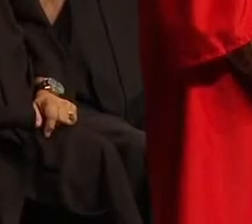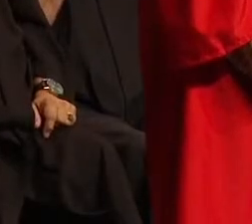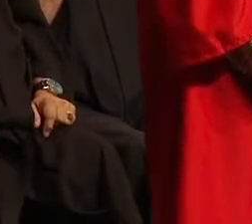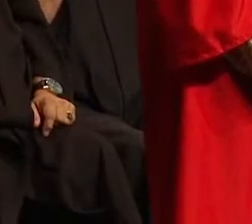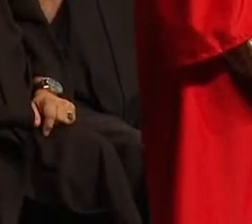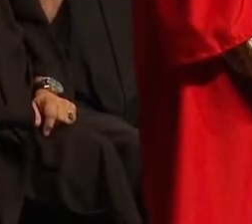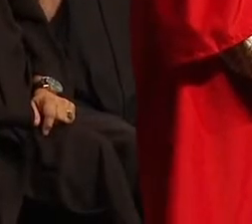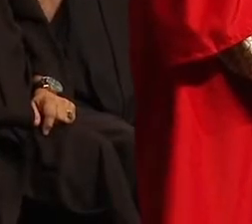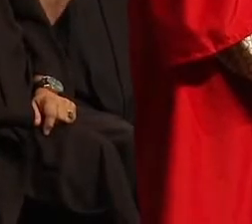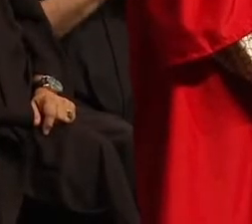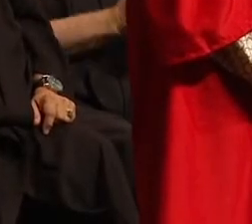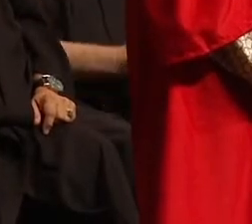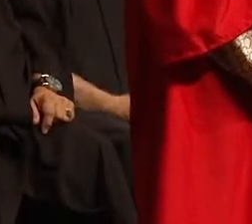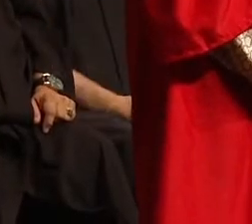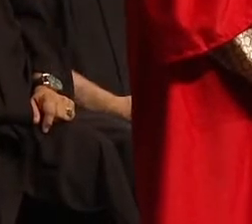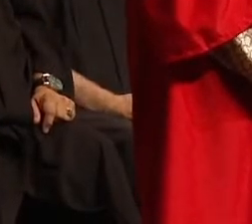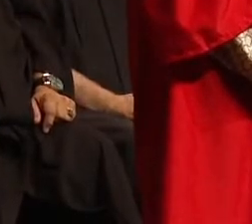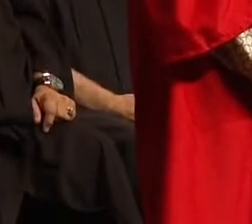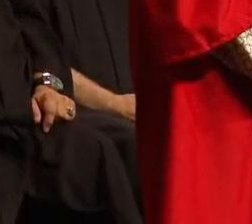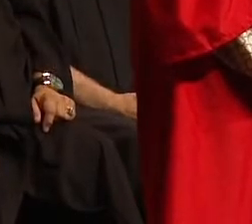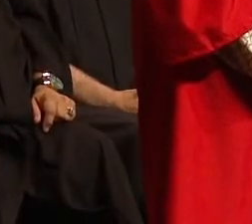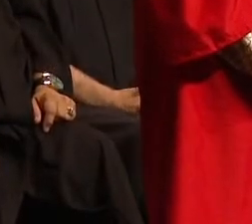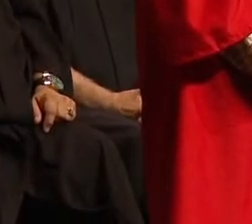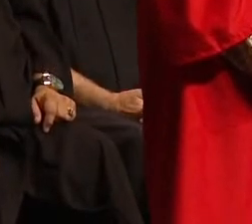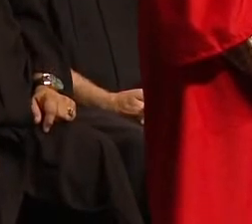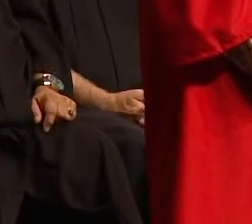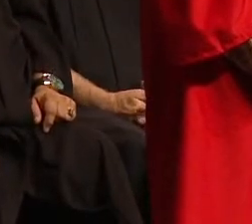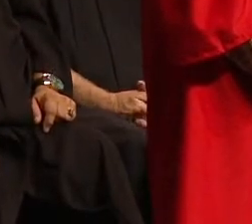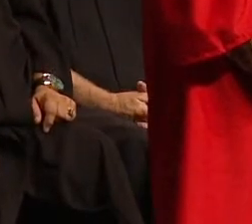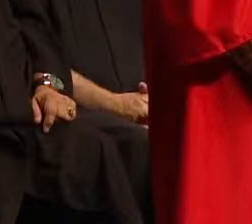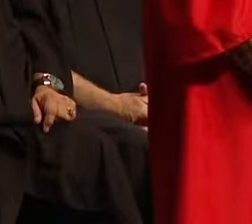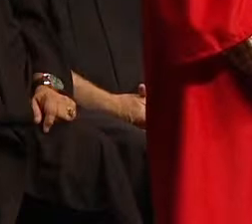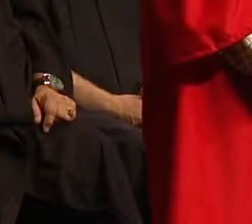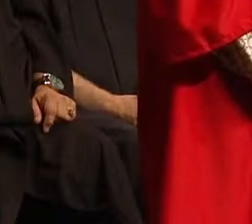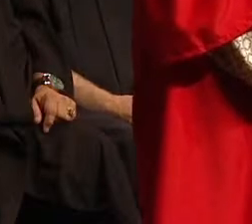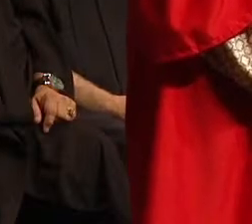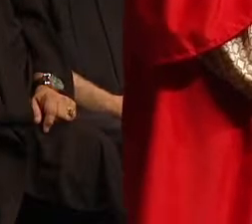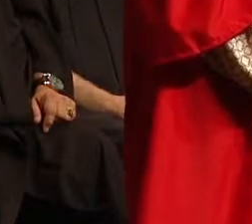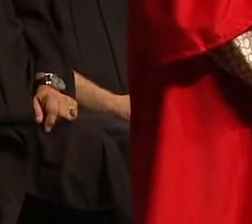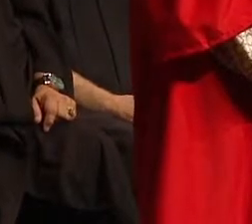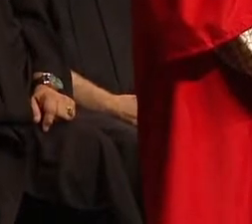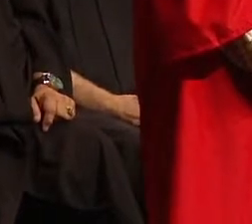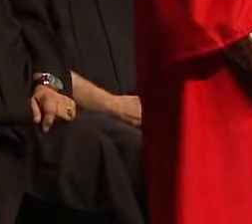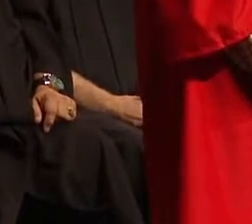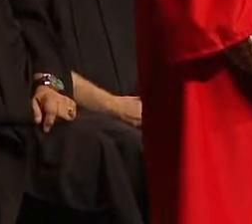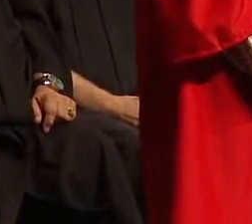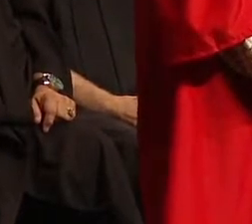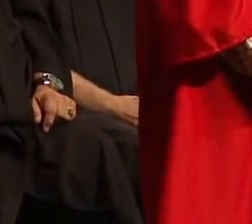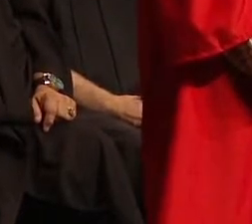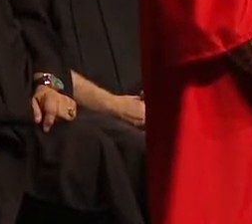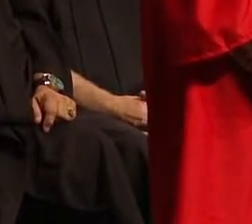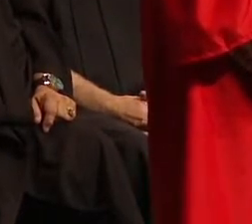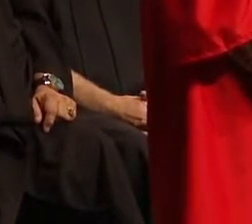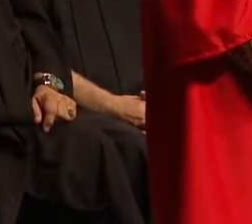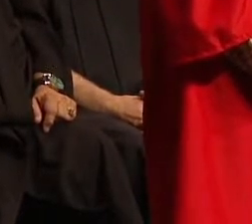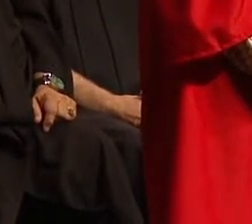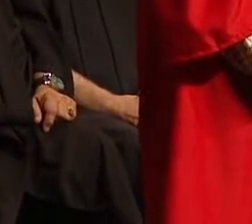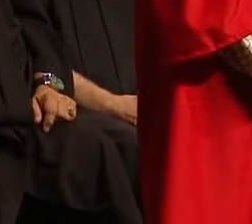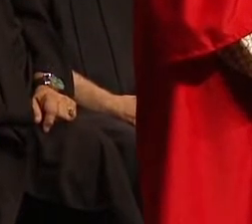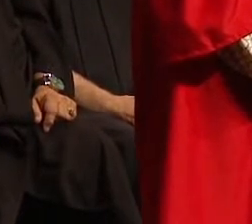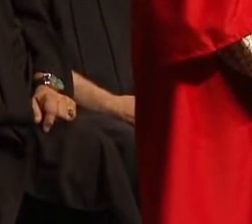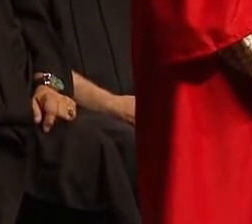Stacy is a bright young lady who is, although quiet at first, has showcased how smart, caring,